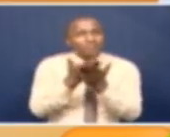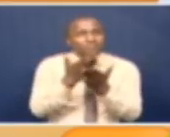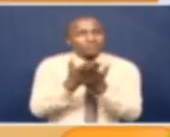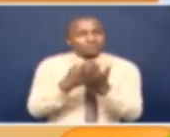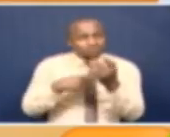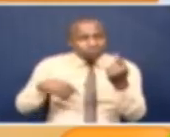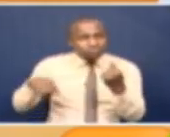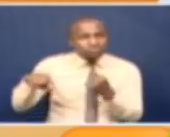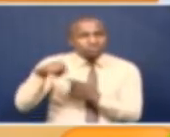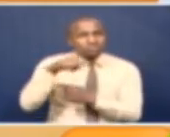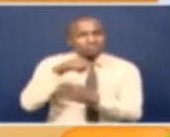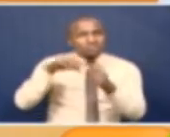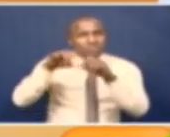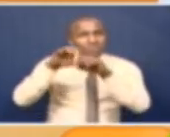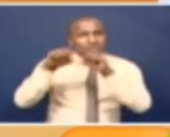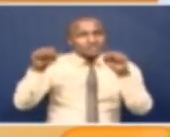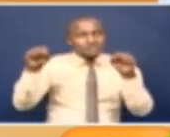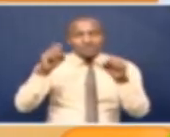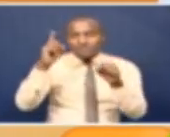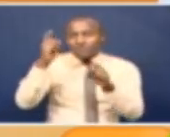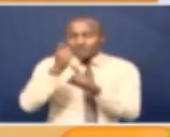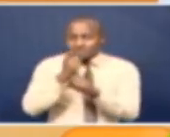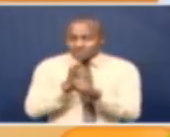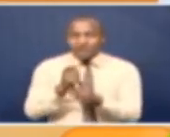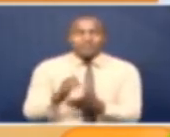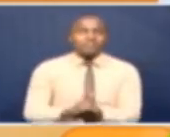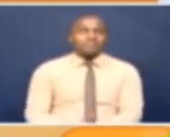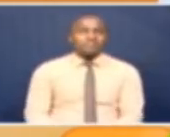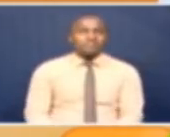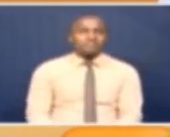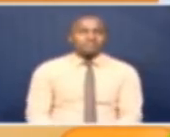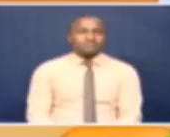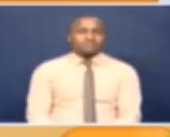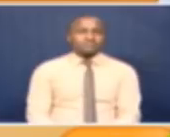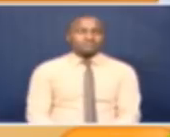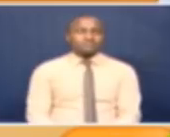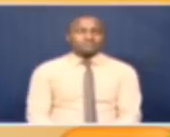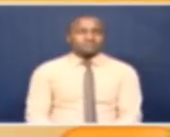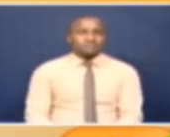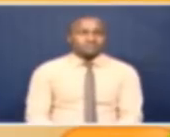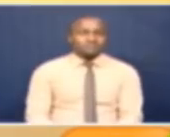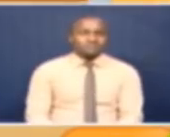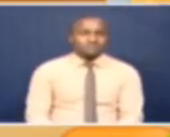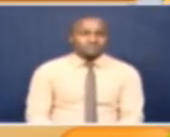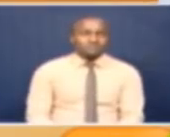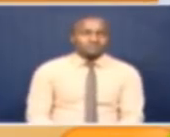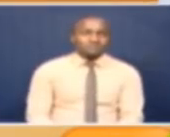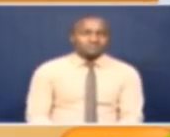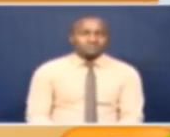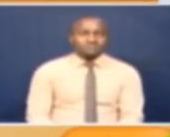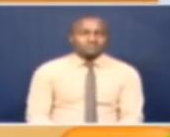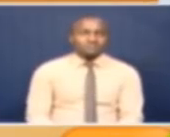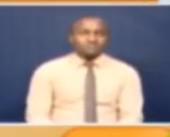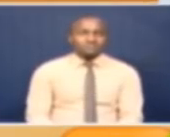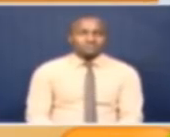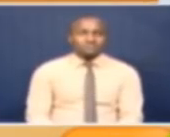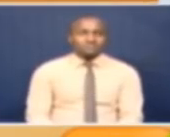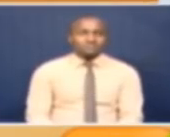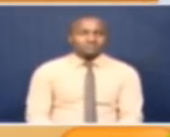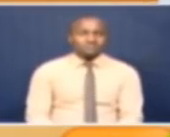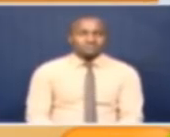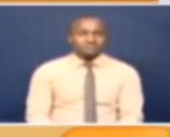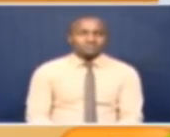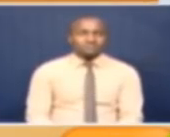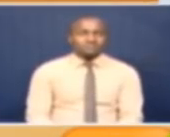rotational presidency of one term. That way, Ledama can be president one day. Absolutely. Piego Daniel